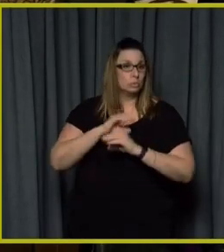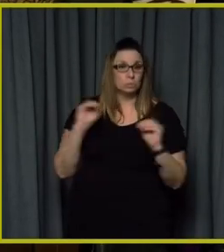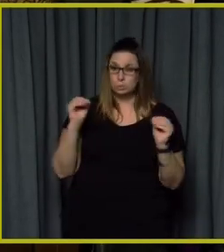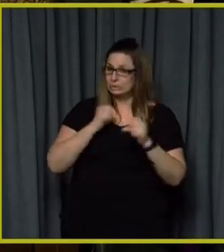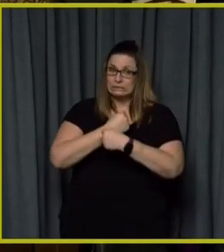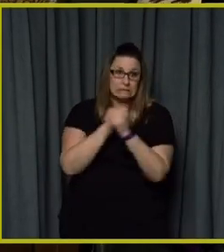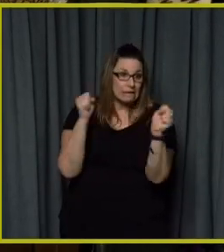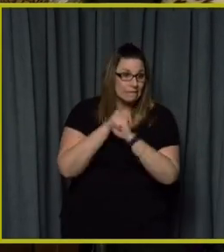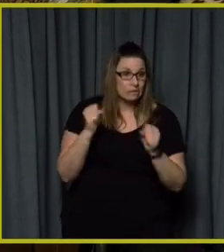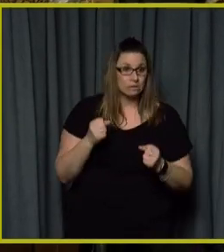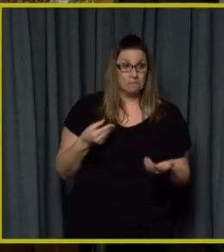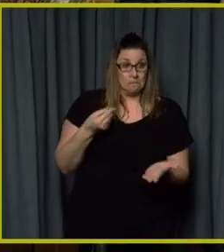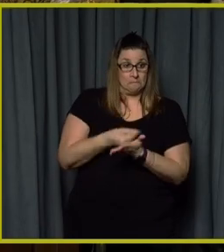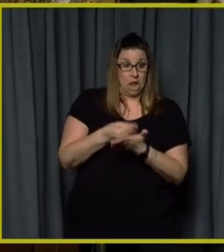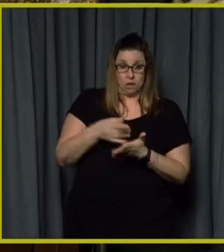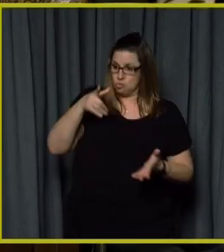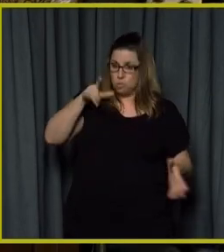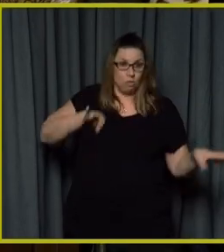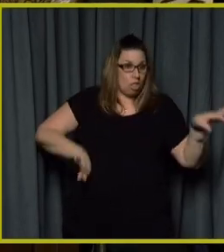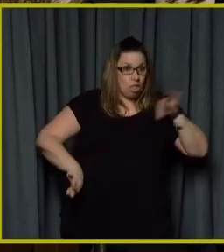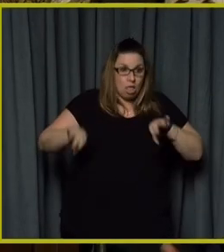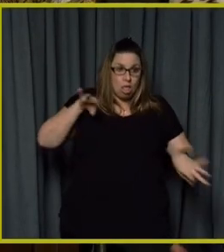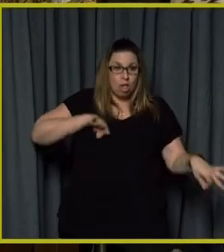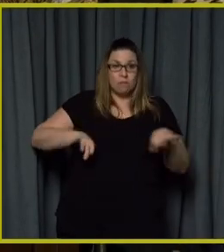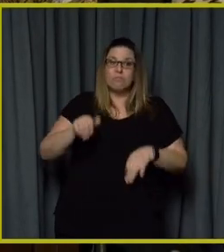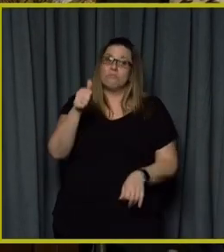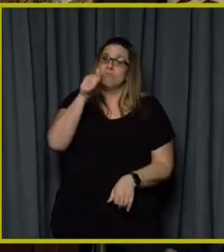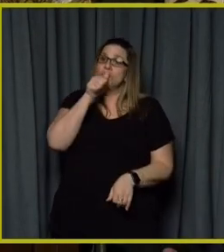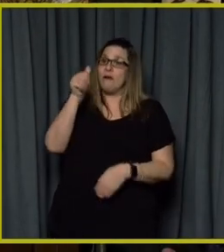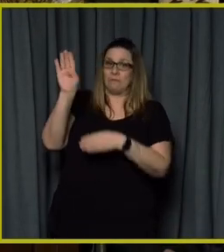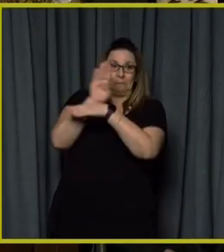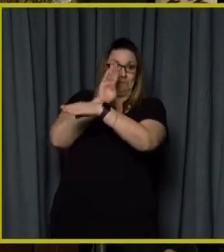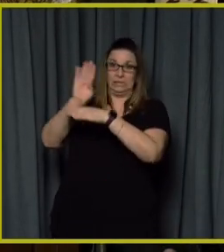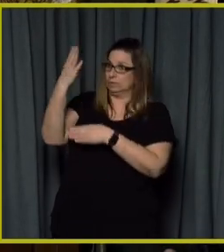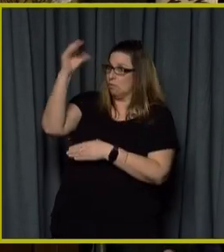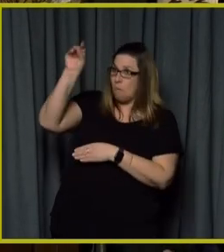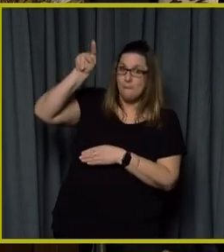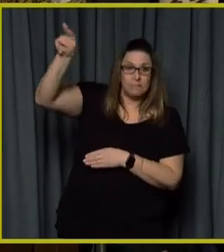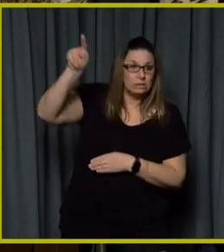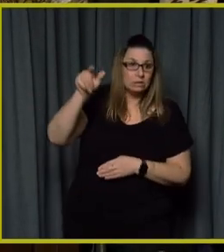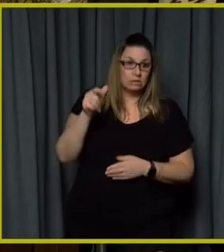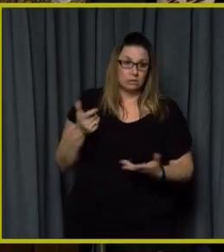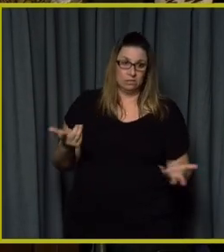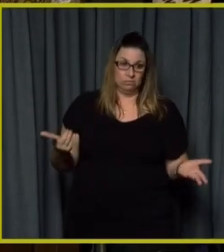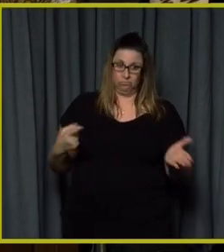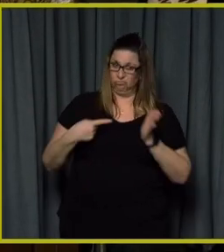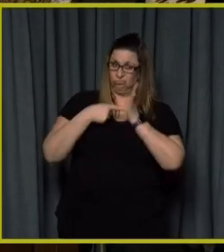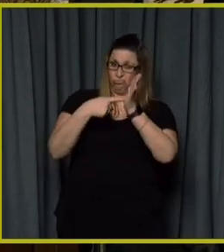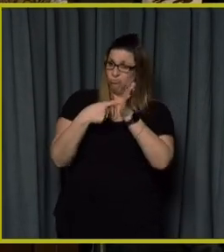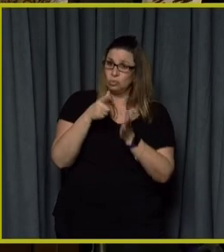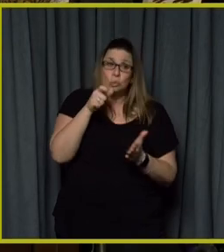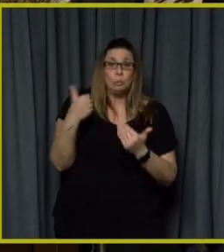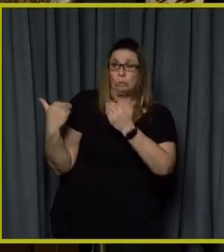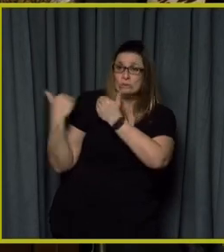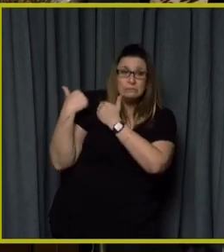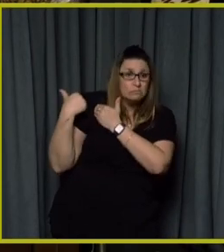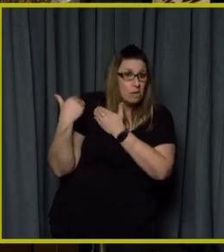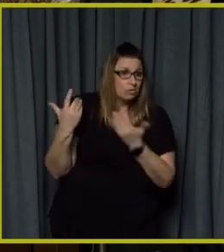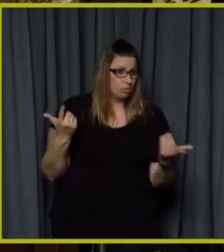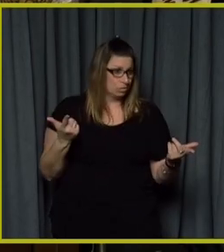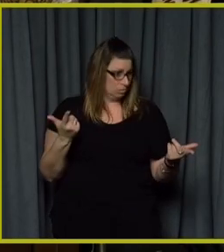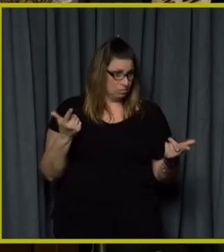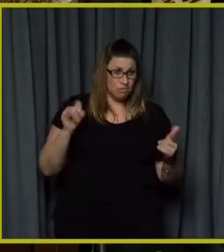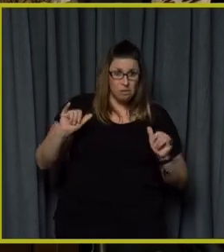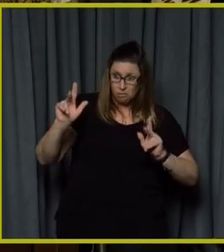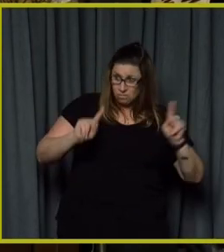not to a publicly owned and accountable military, and not to the poor people who make up the majority of the 3 million